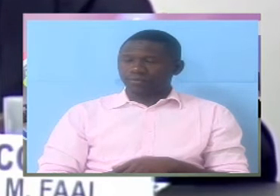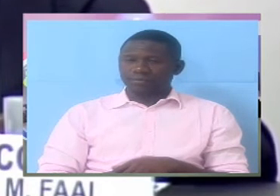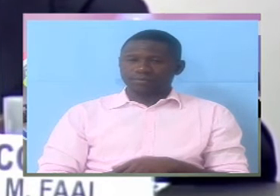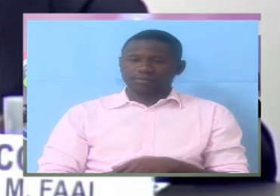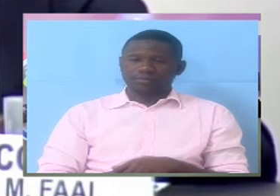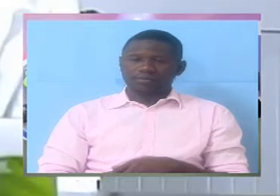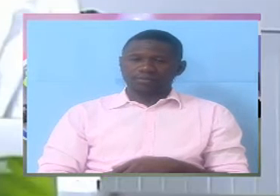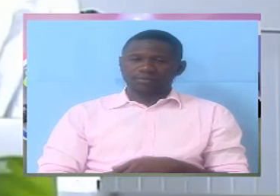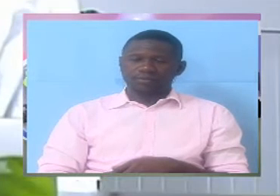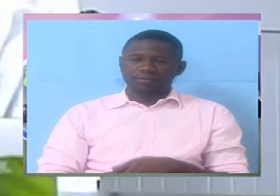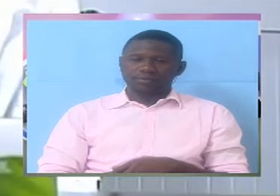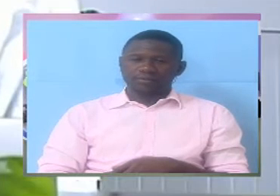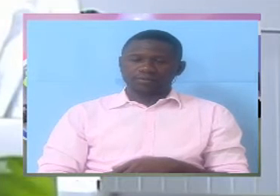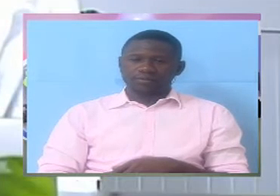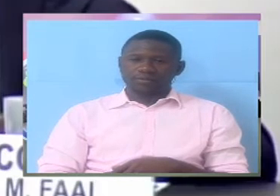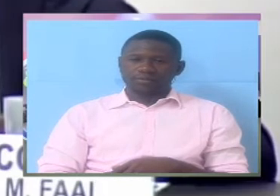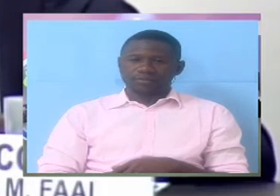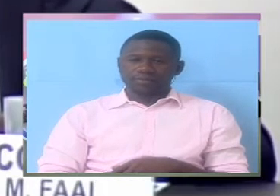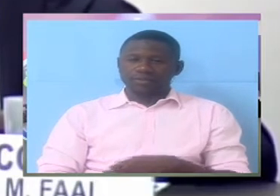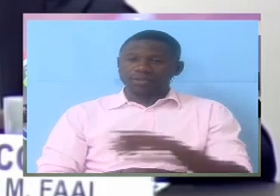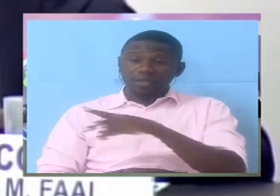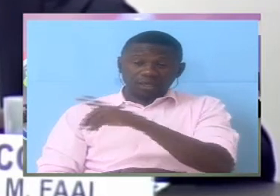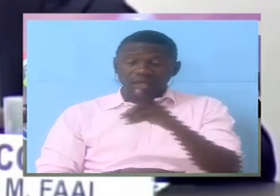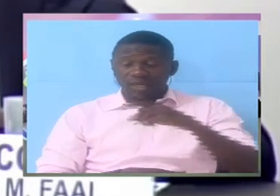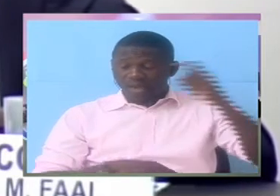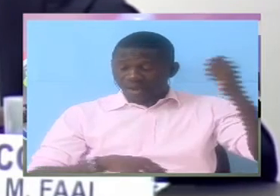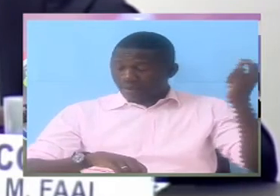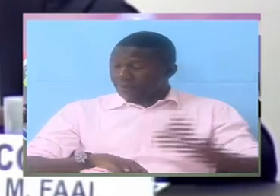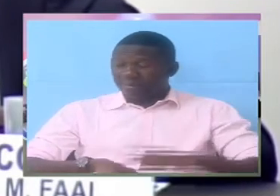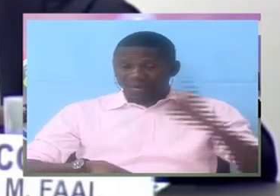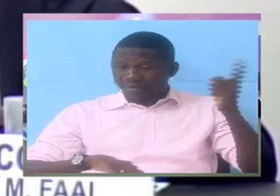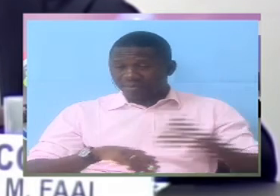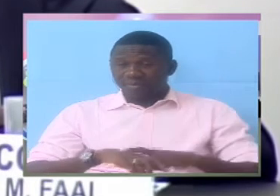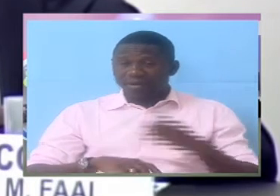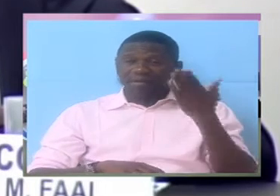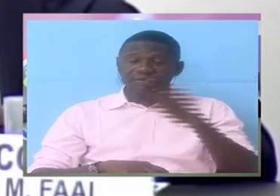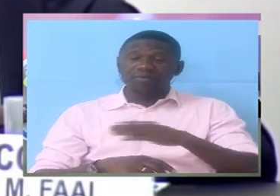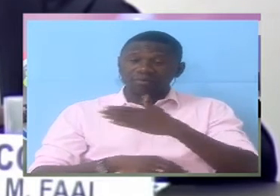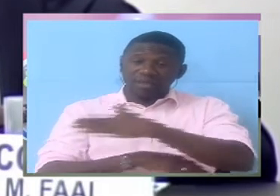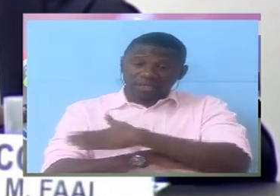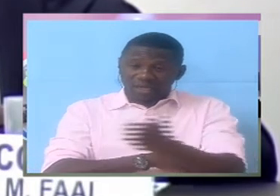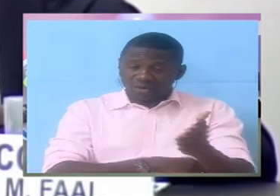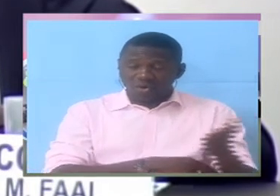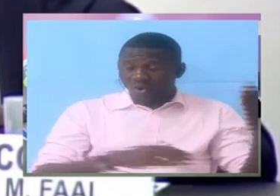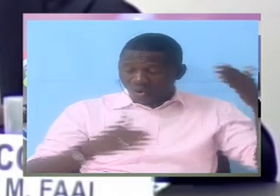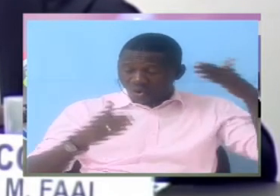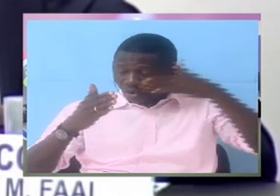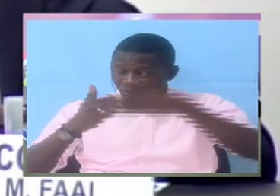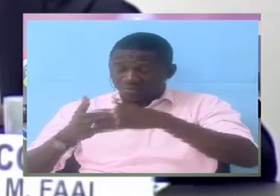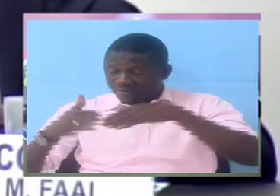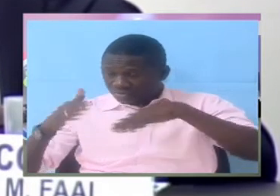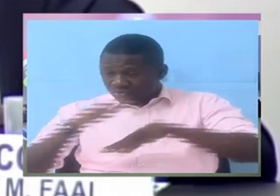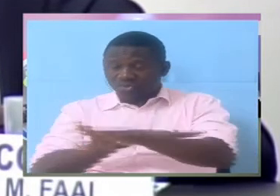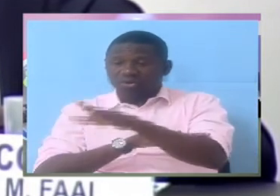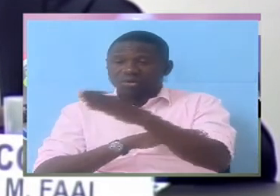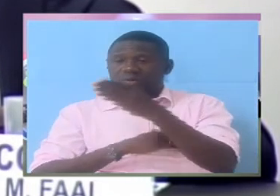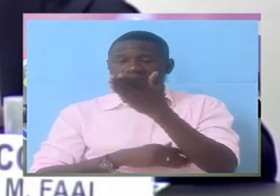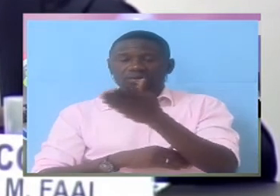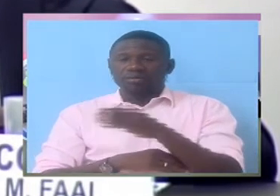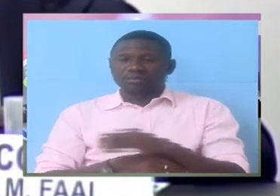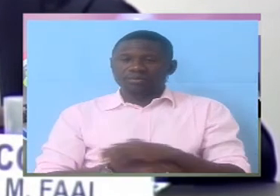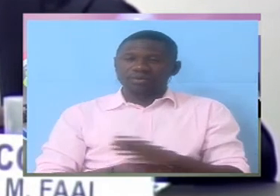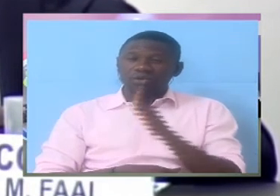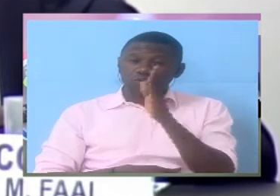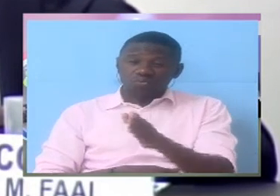They beat me from the gate to the hall. Yambu te yelipa kabo bunda korda bunda baro fo bumba nyinkono. True